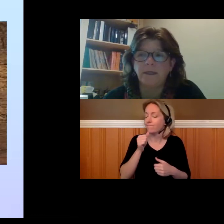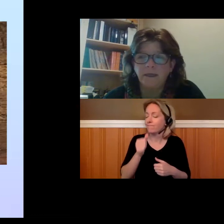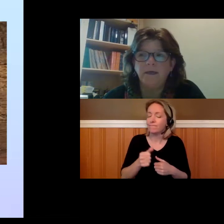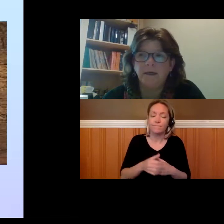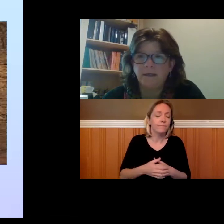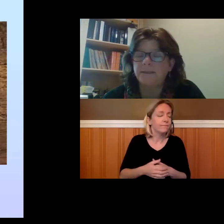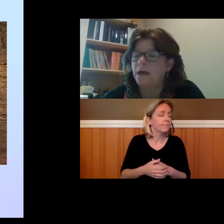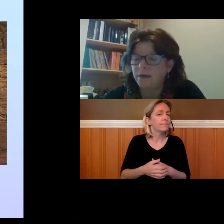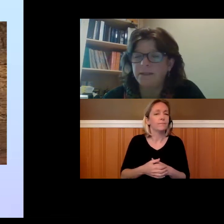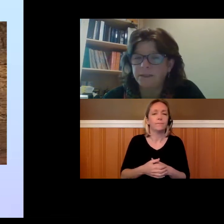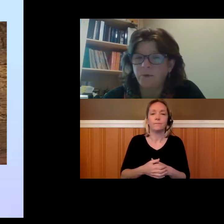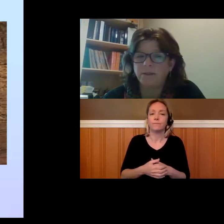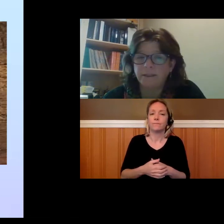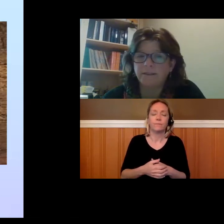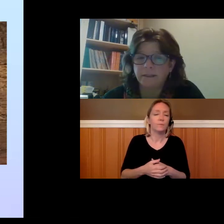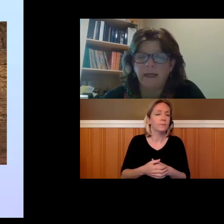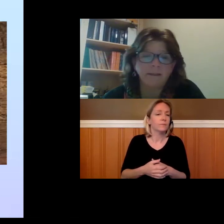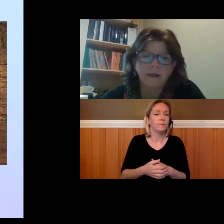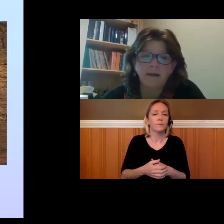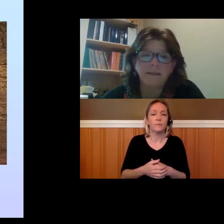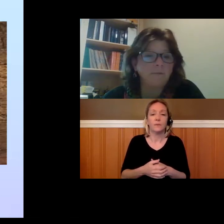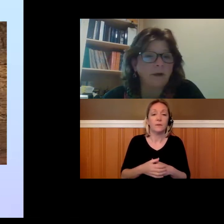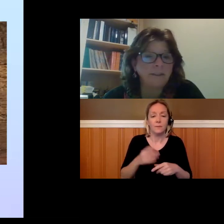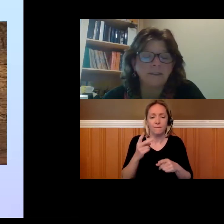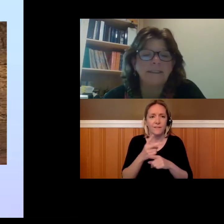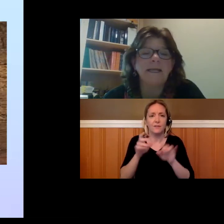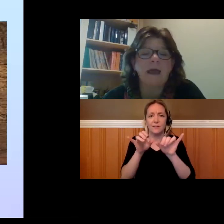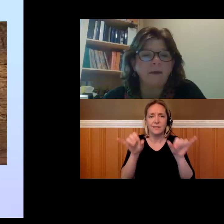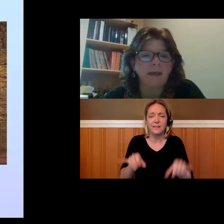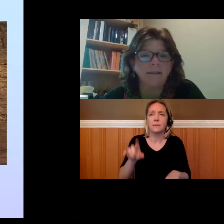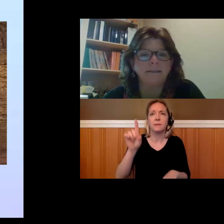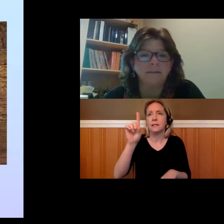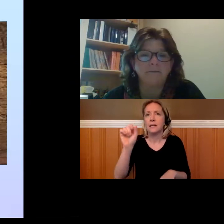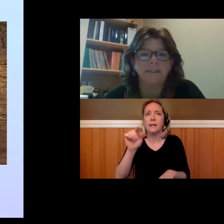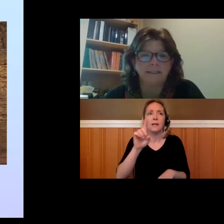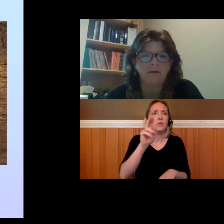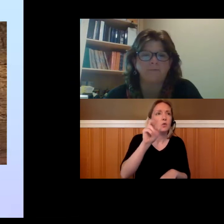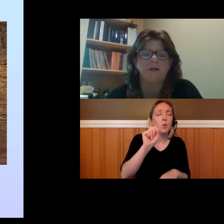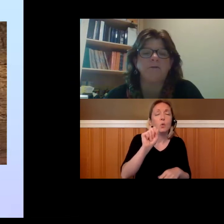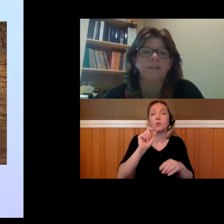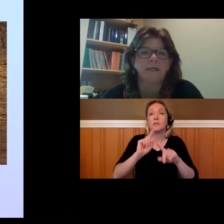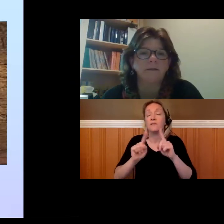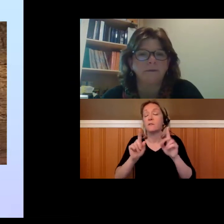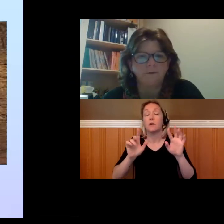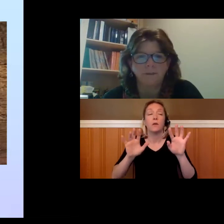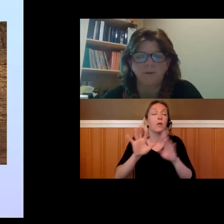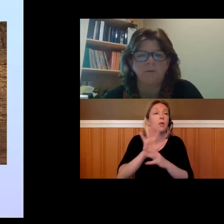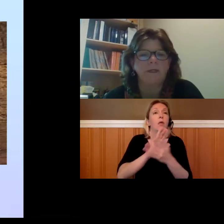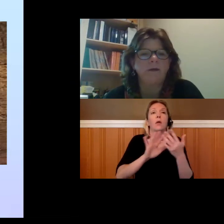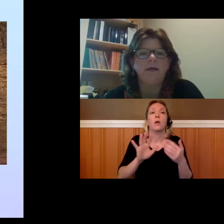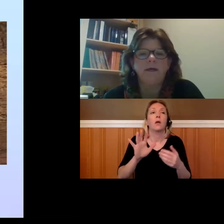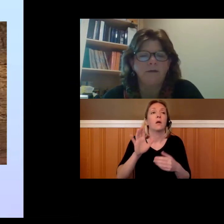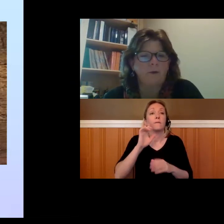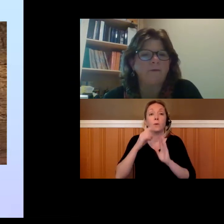easy process. And it's not an easy process just to navigate the system itself, to understand the difference between, you have to receive